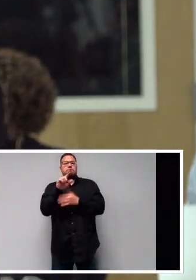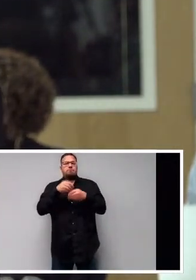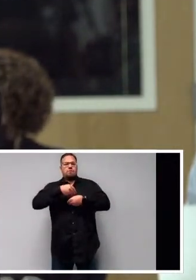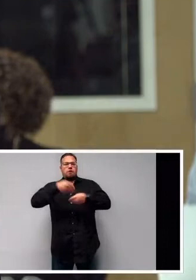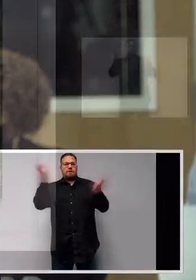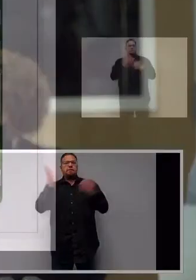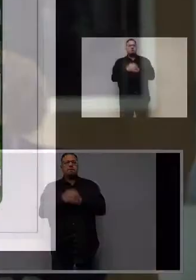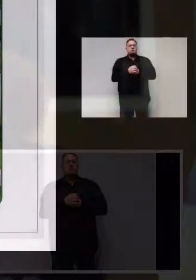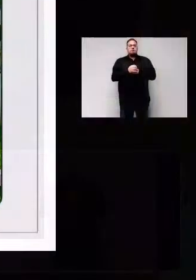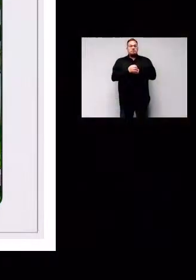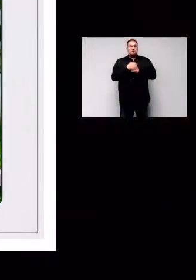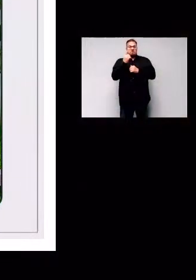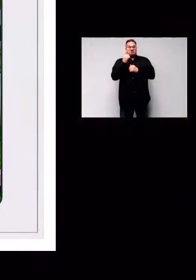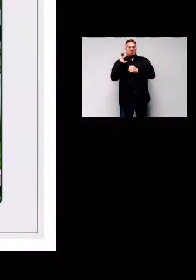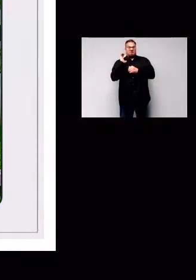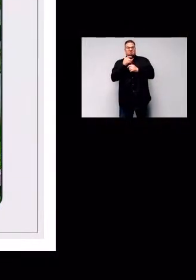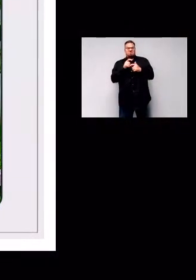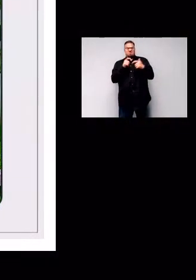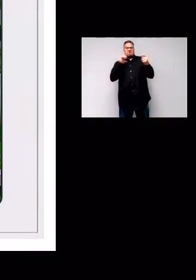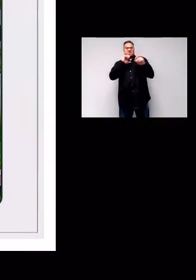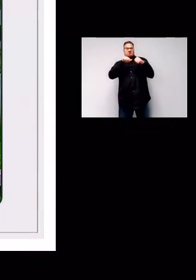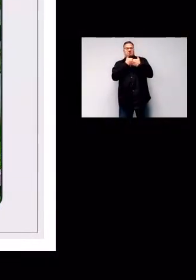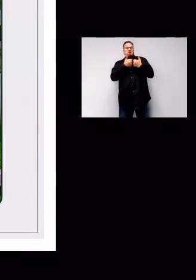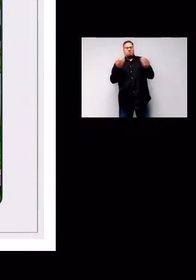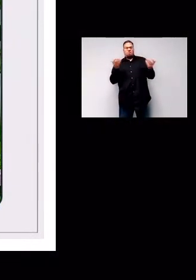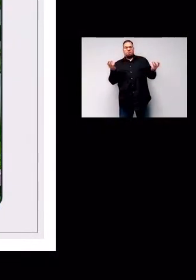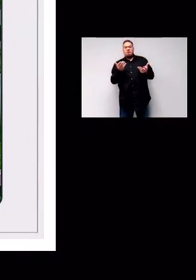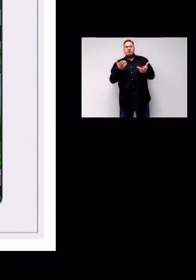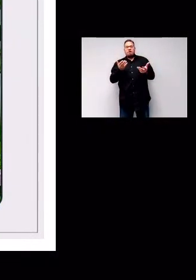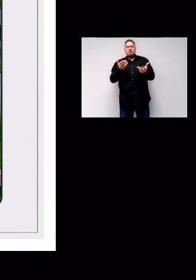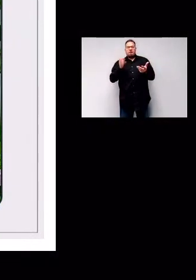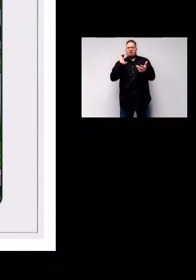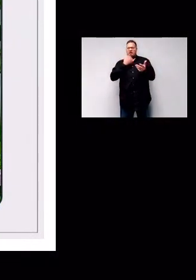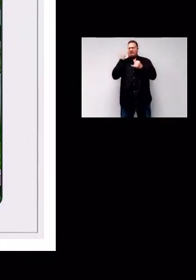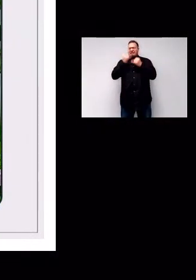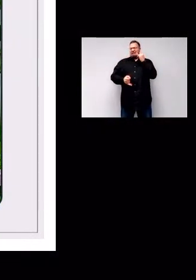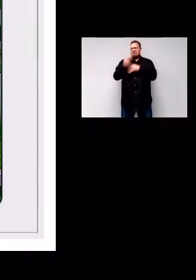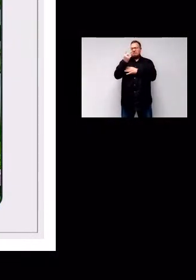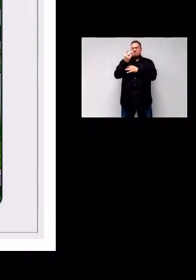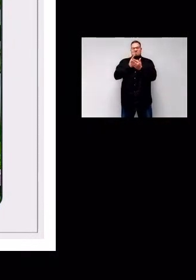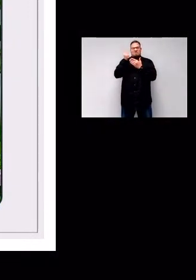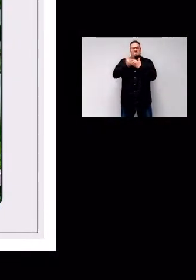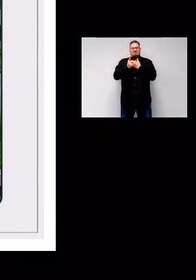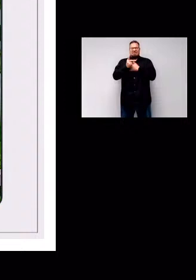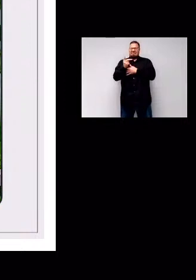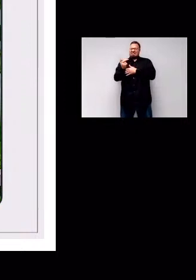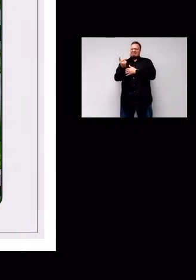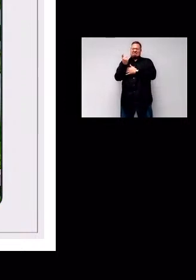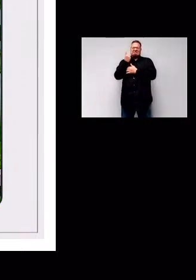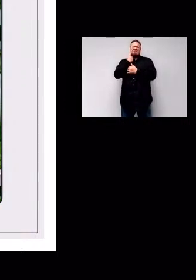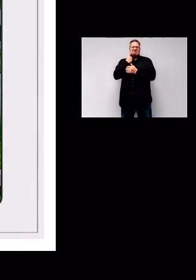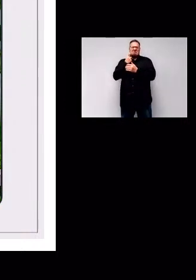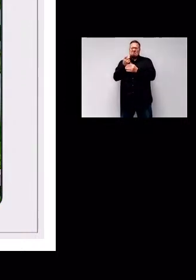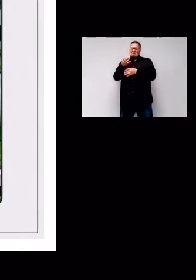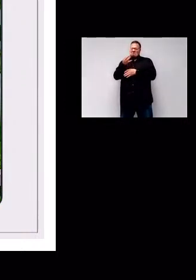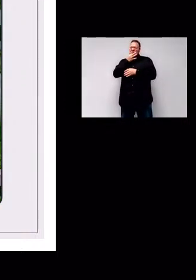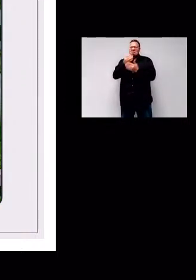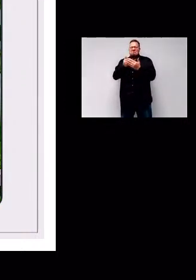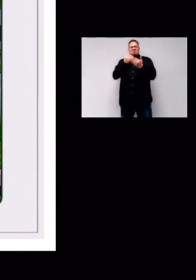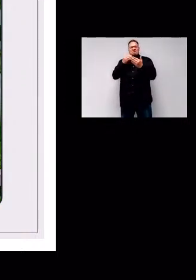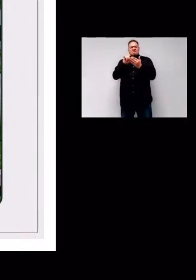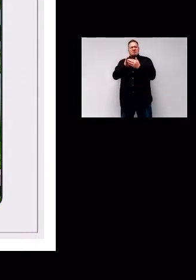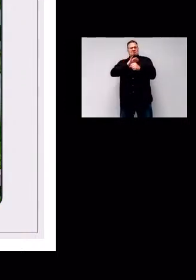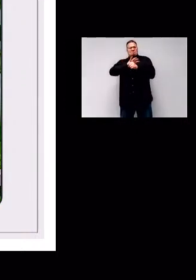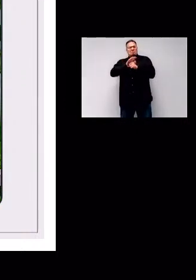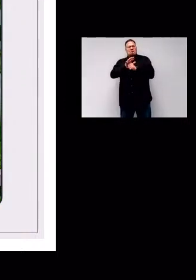One of our greatest challenges was opening our last two programs just a few months before the pandemic unexpectedly hit us all.